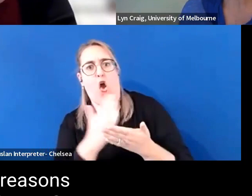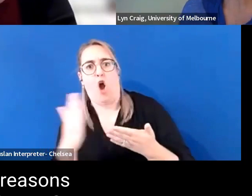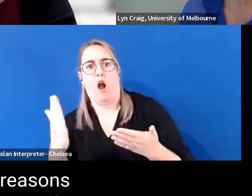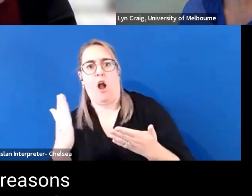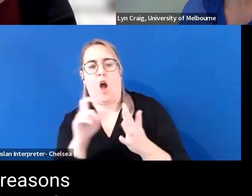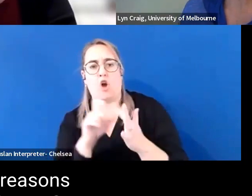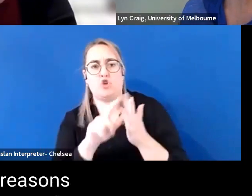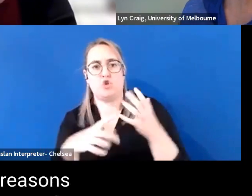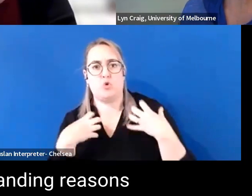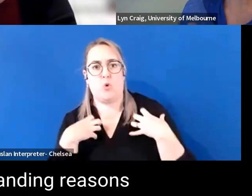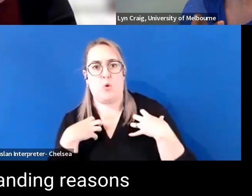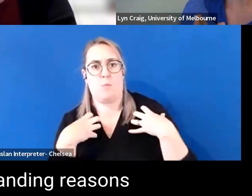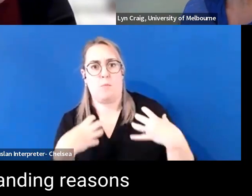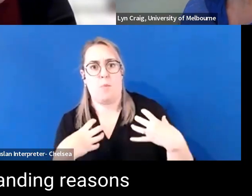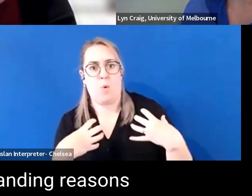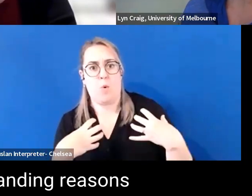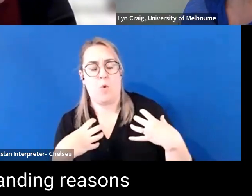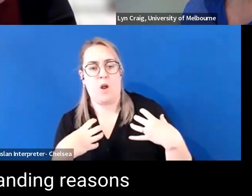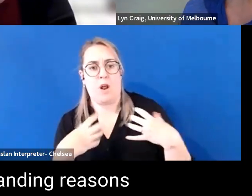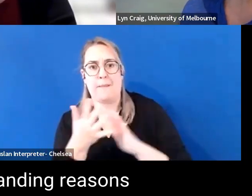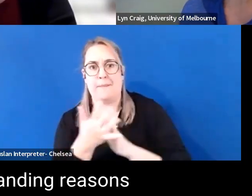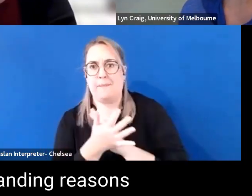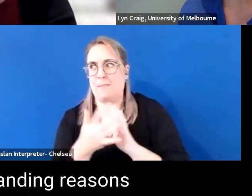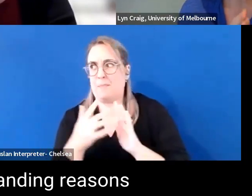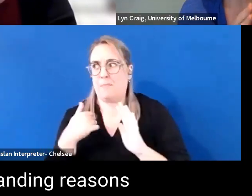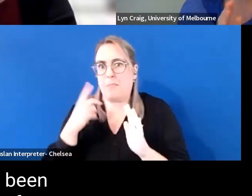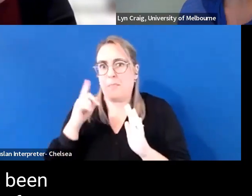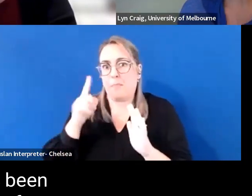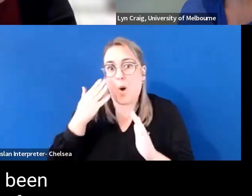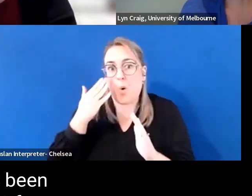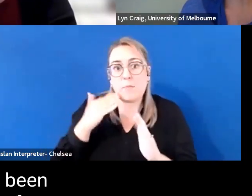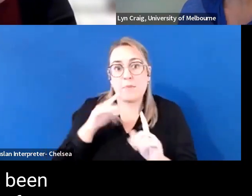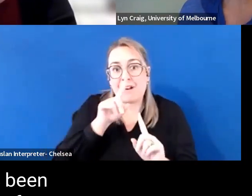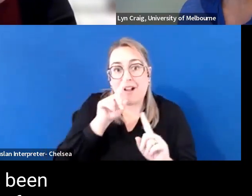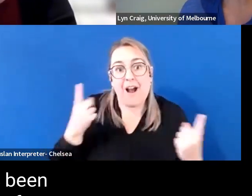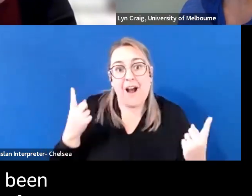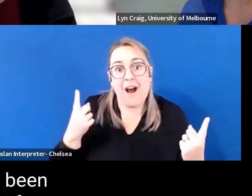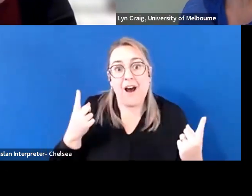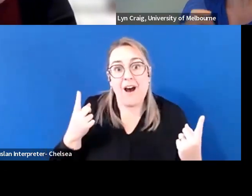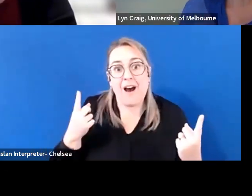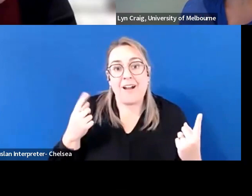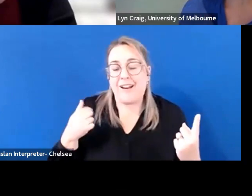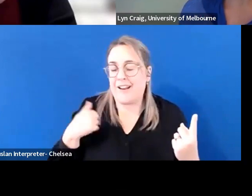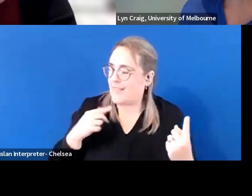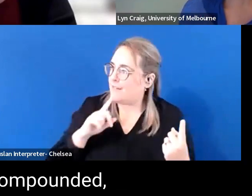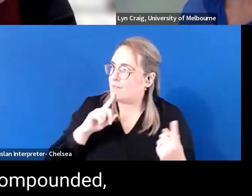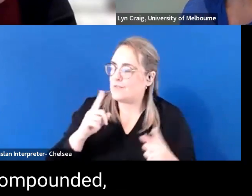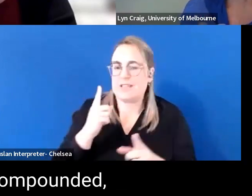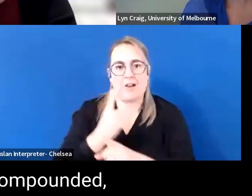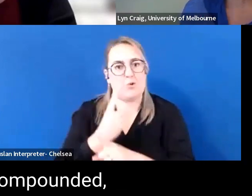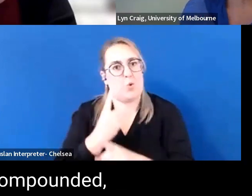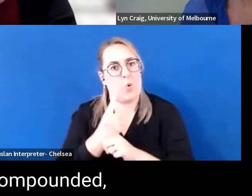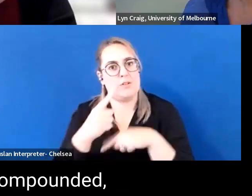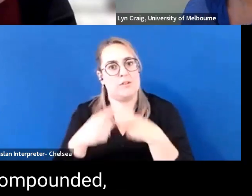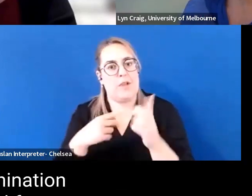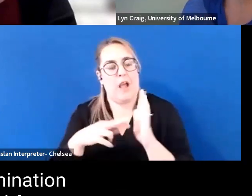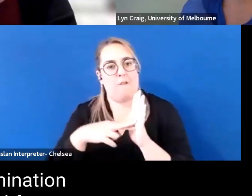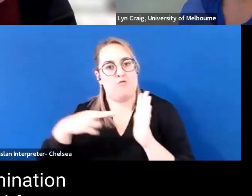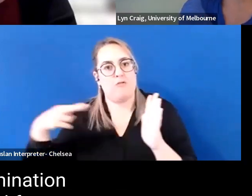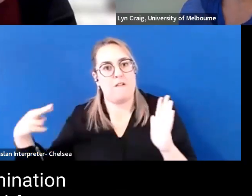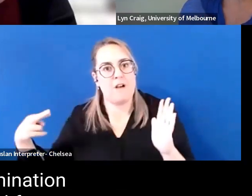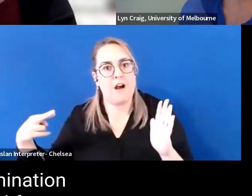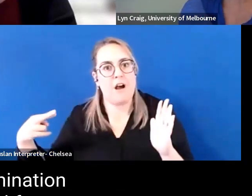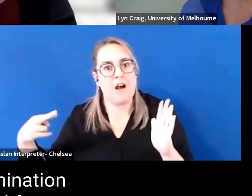reasons that they're not? There are long-standing reasons they're not. They've been talked about forever, and they're compounded, as you say,